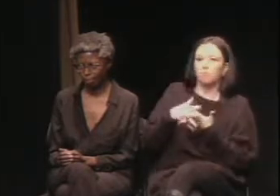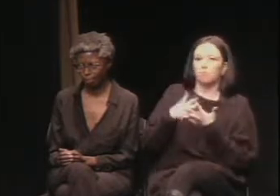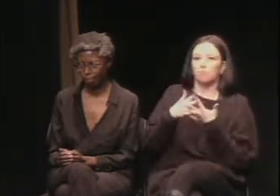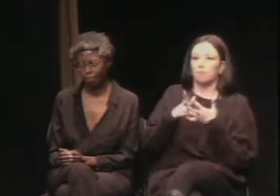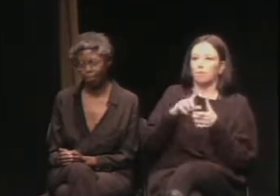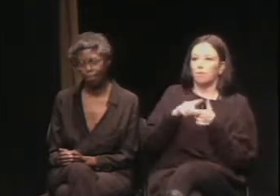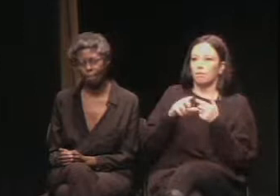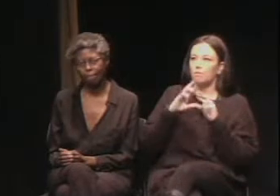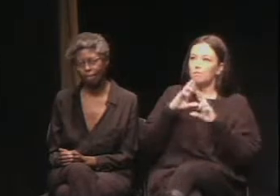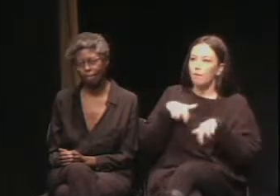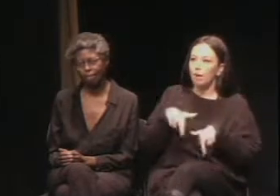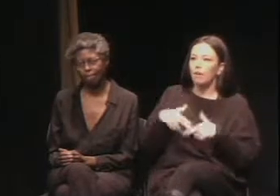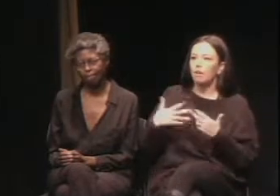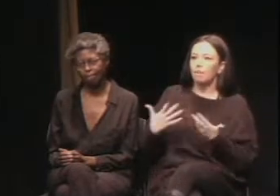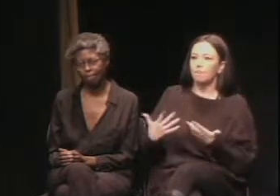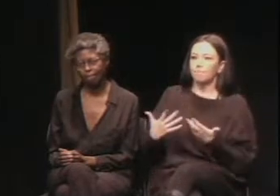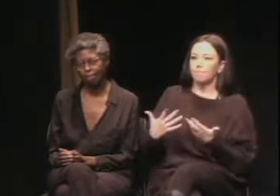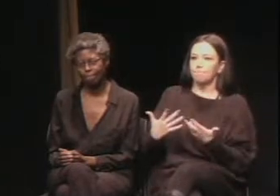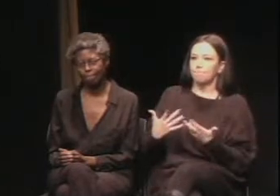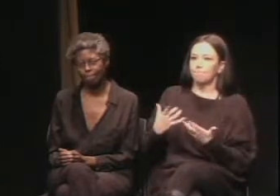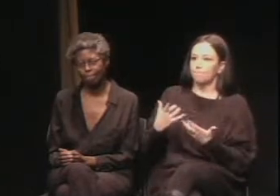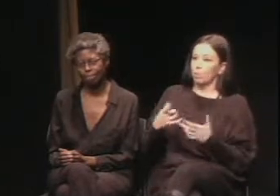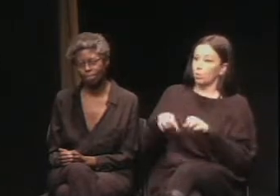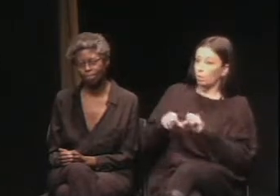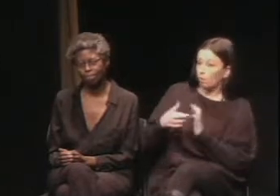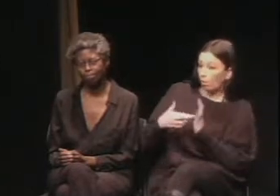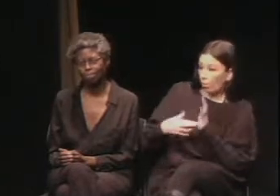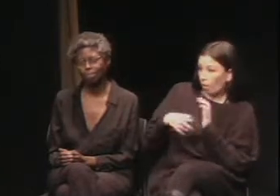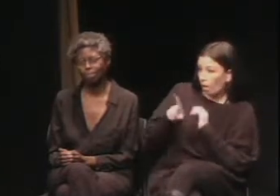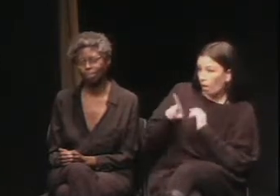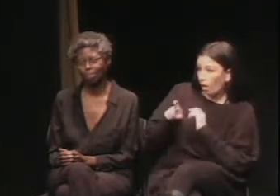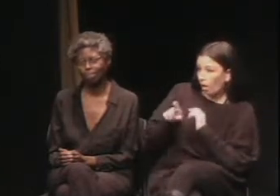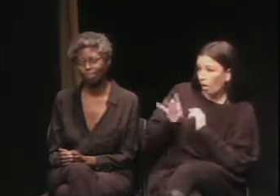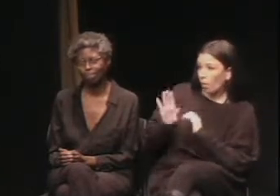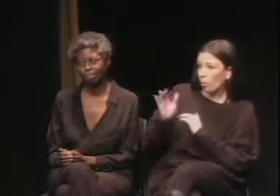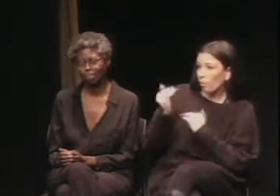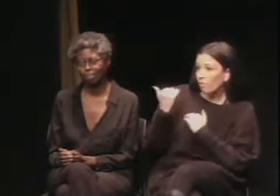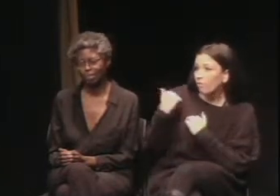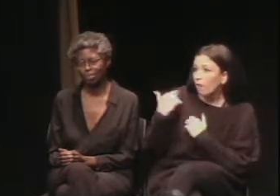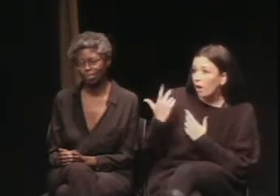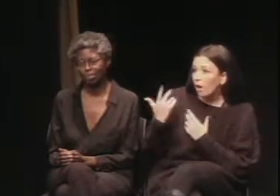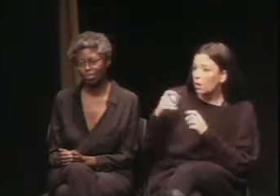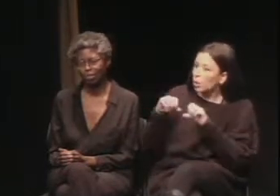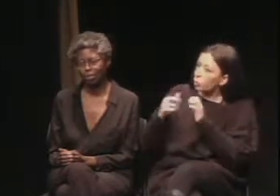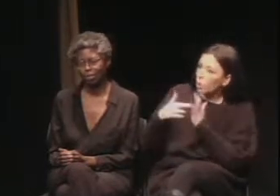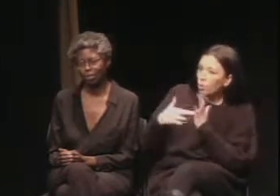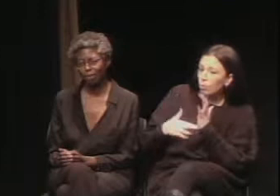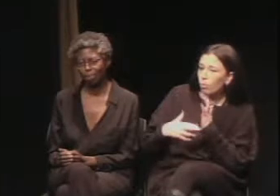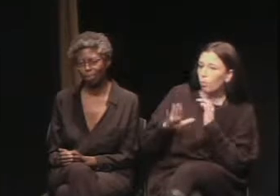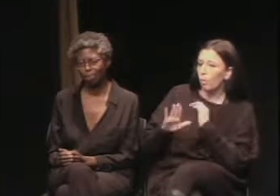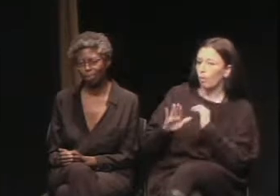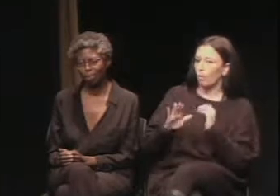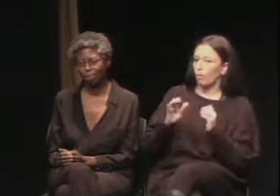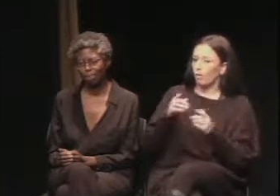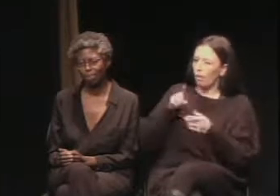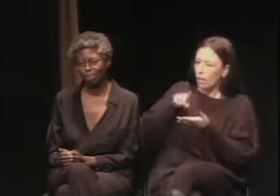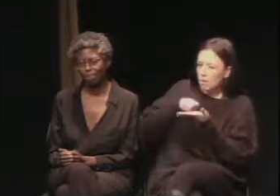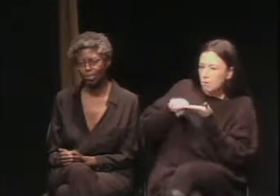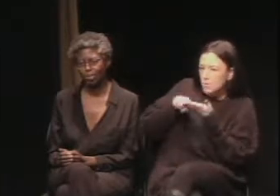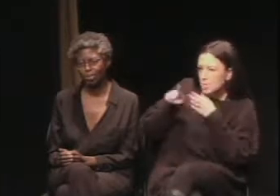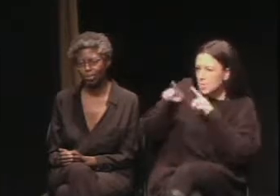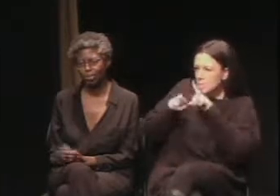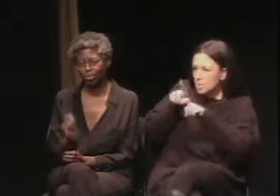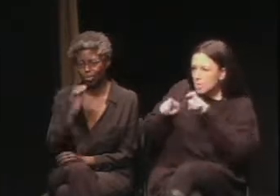response is, did you break one of those rules? Yeah. Right. Yeah. It's an interrogation first,